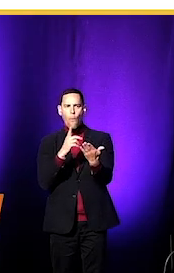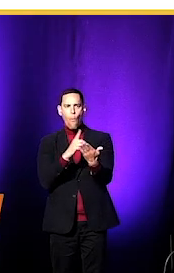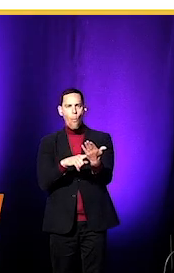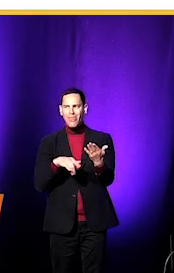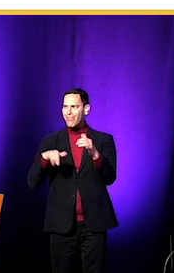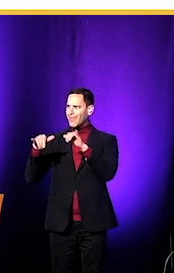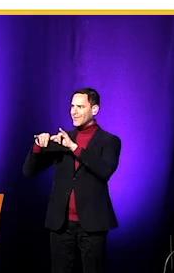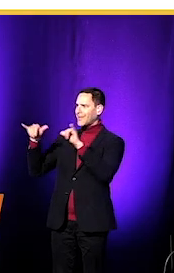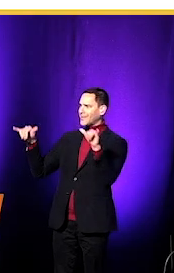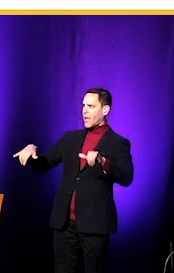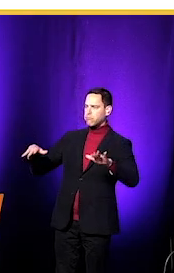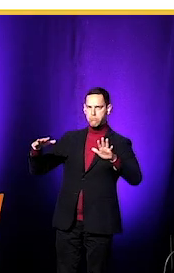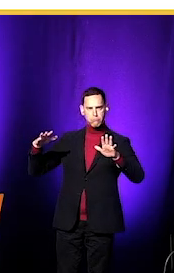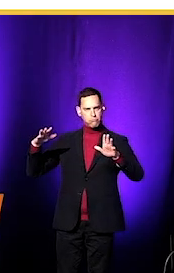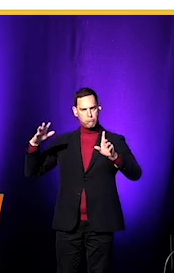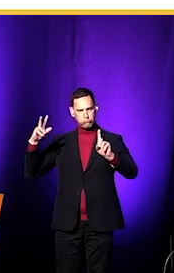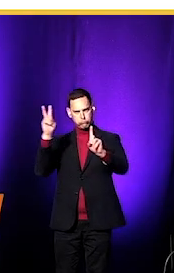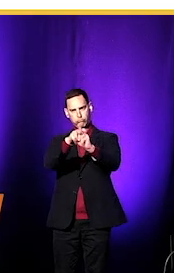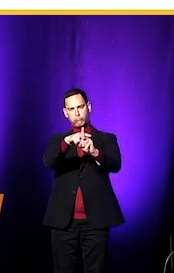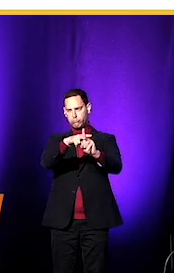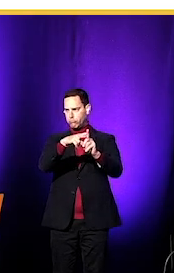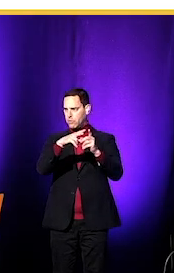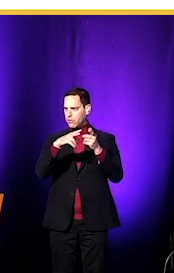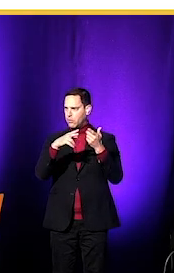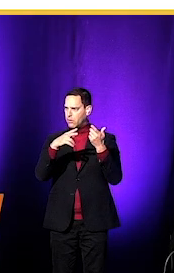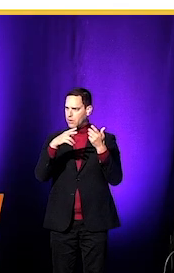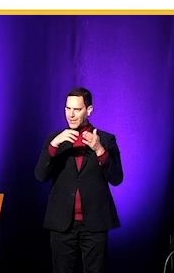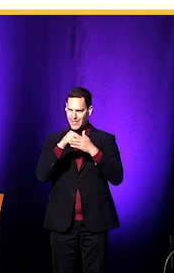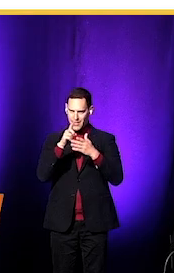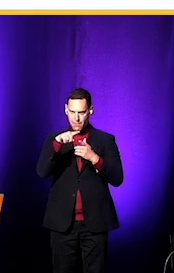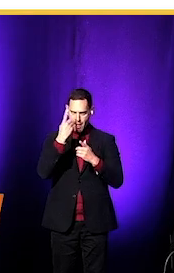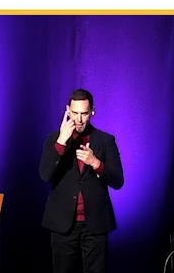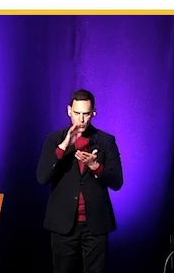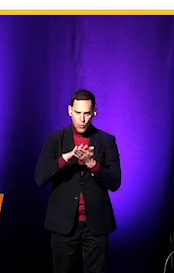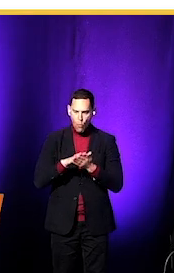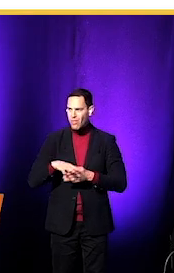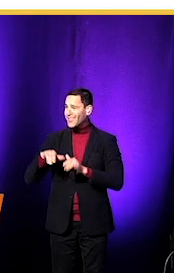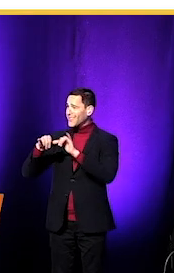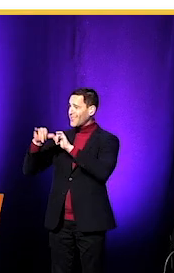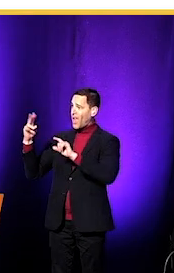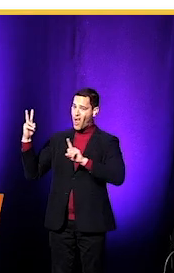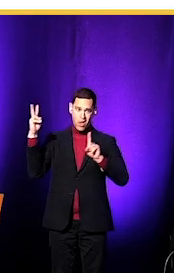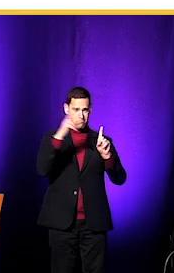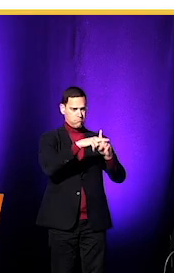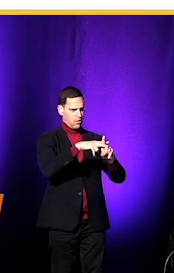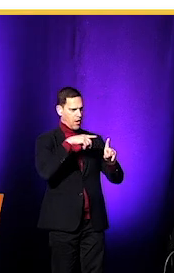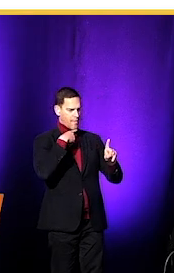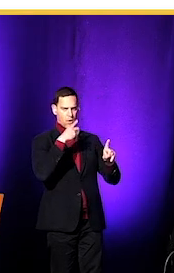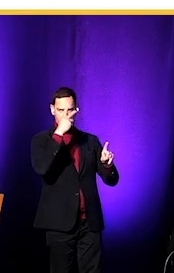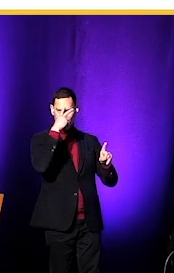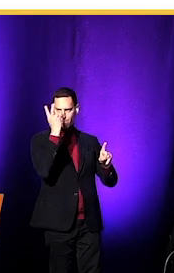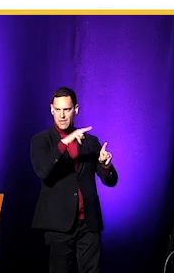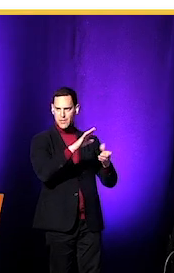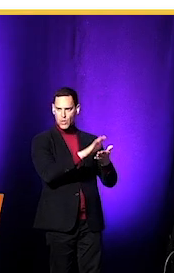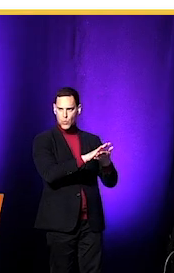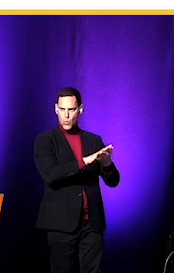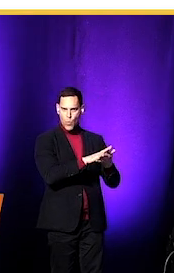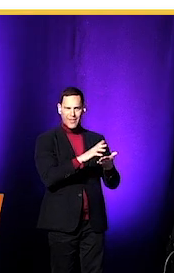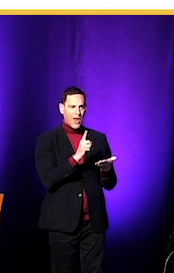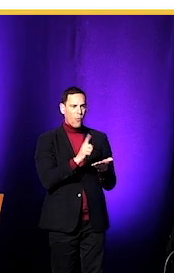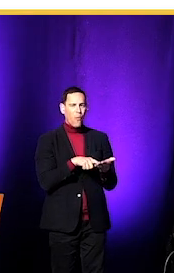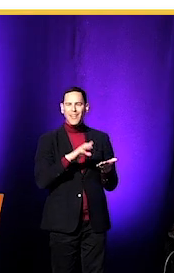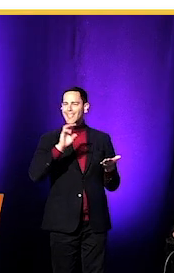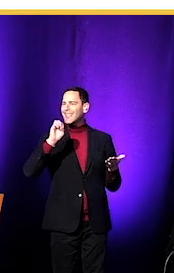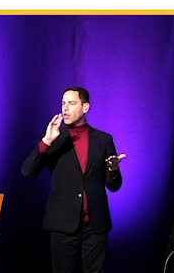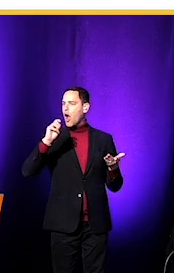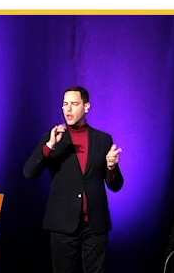the Mexican school and the Black school, and yet how these institutions were transformed by the people in them